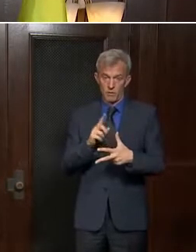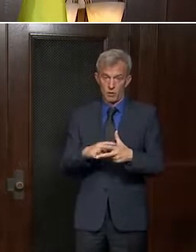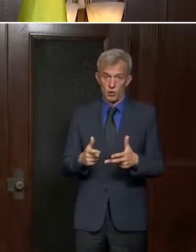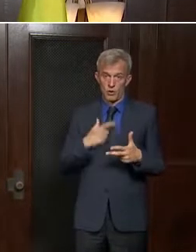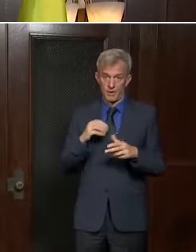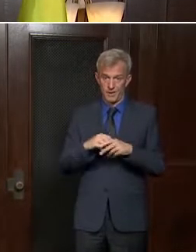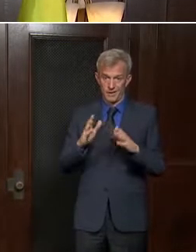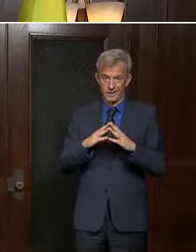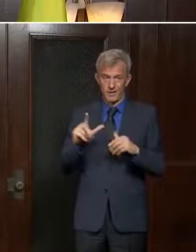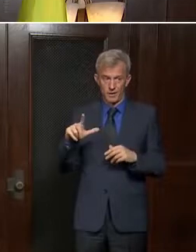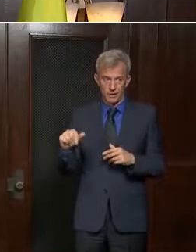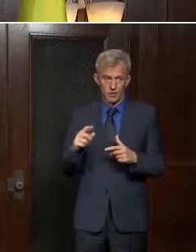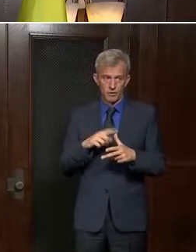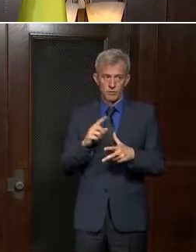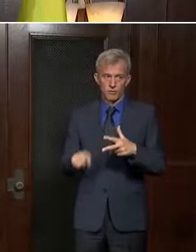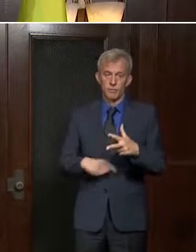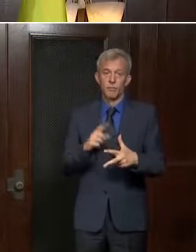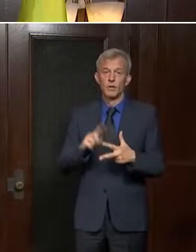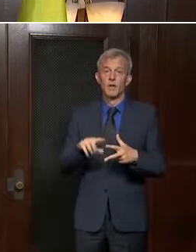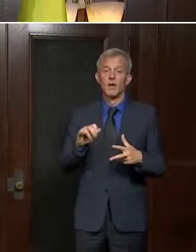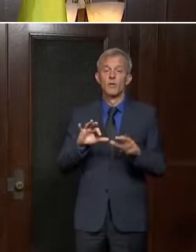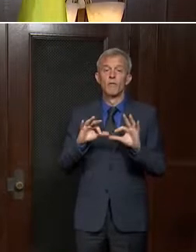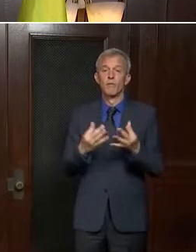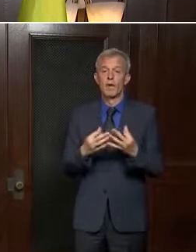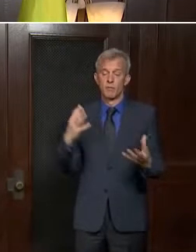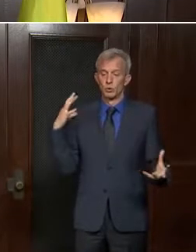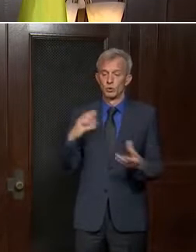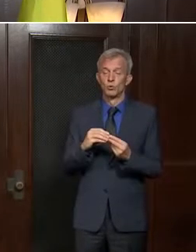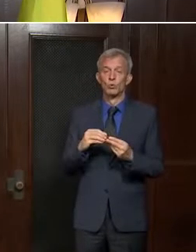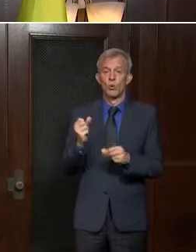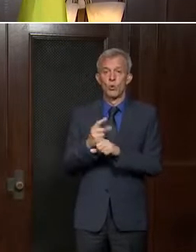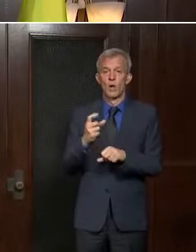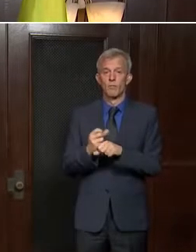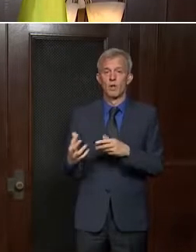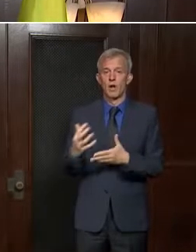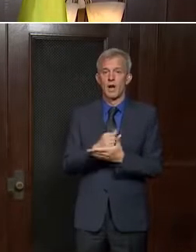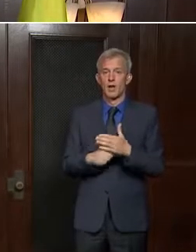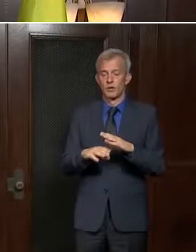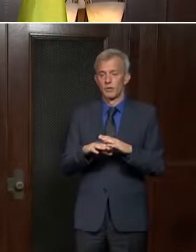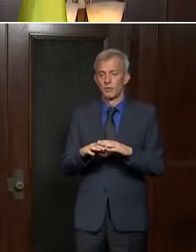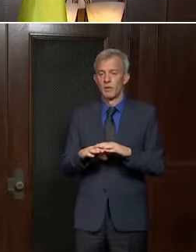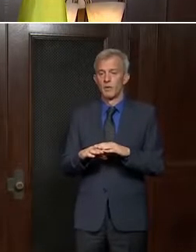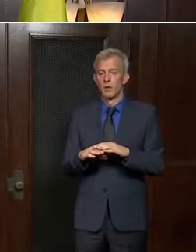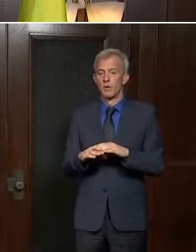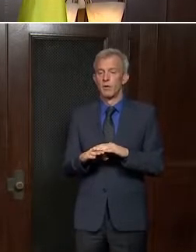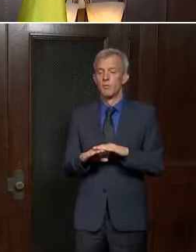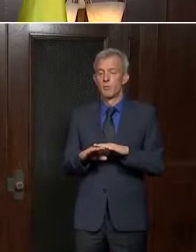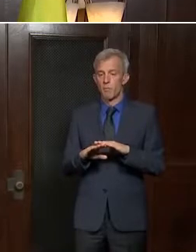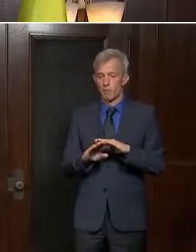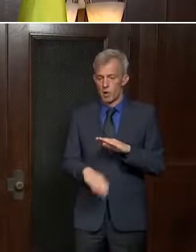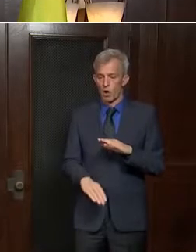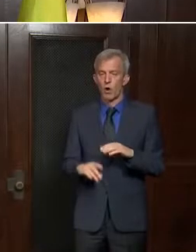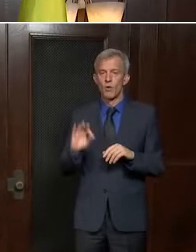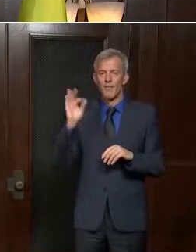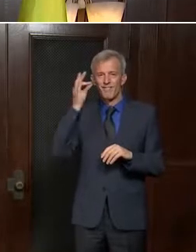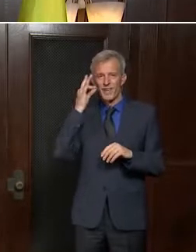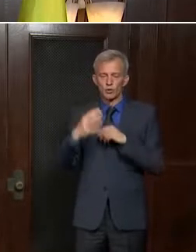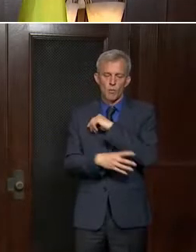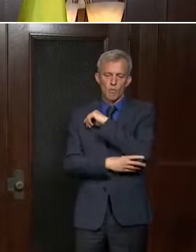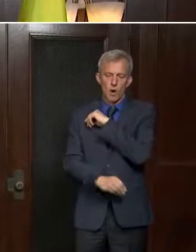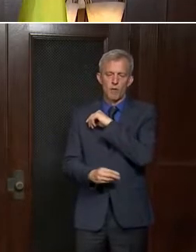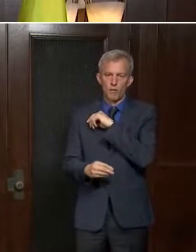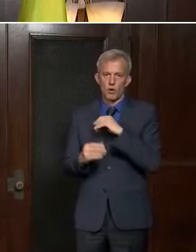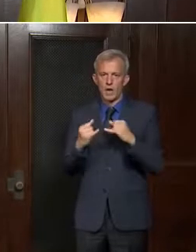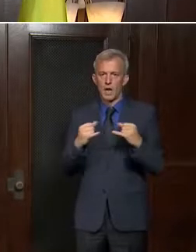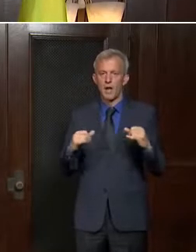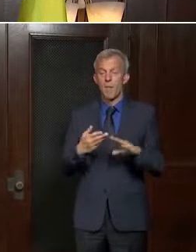Los Angeles. Second, if your family's total annual income had fallen beneath the federal poverty line